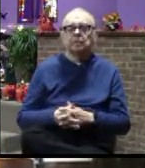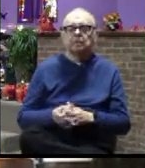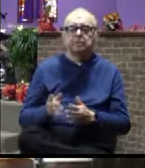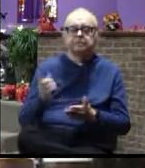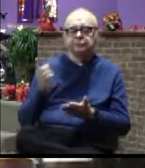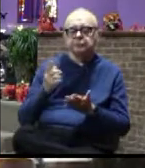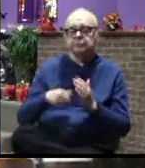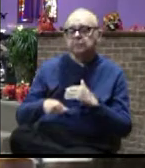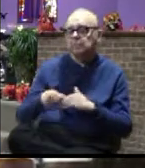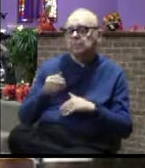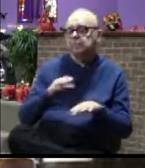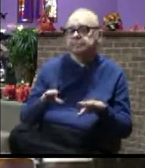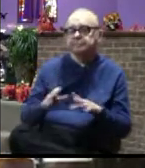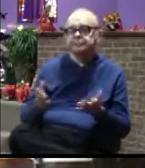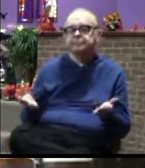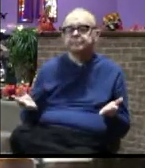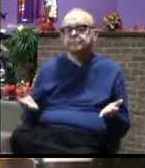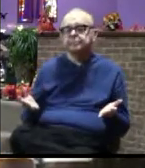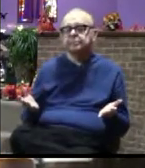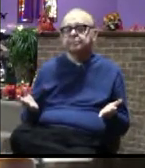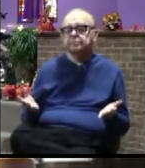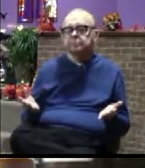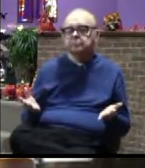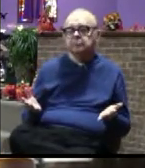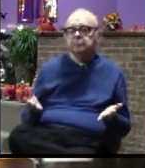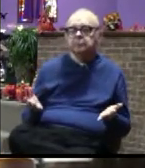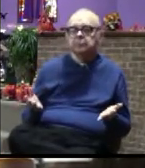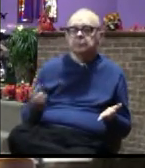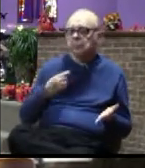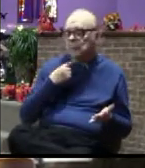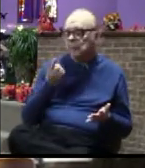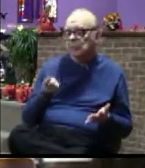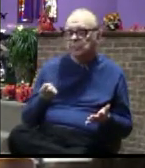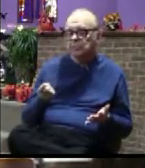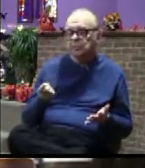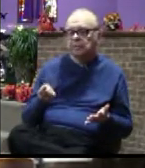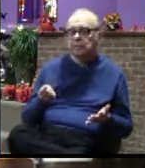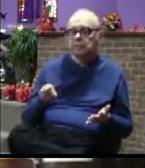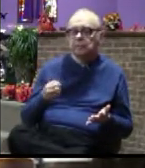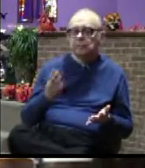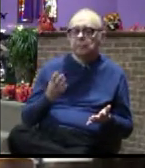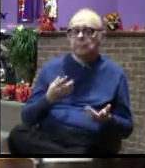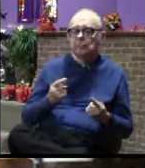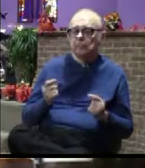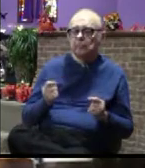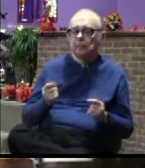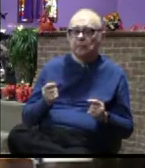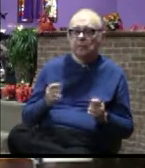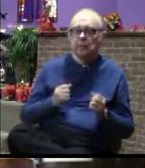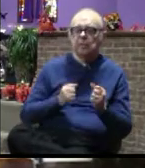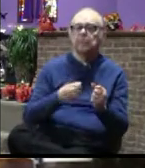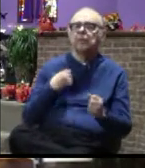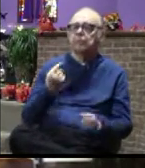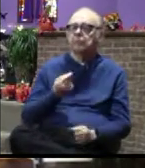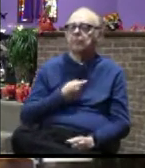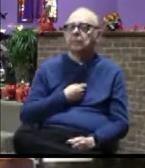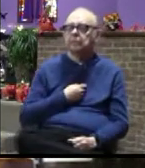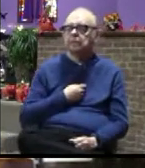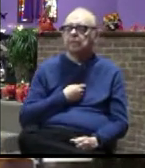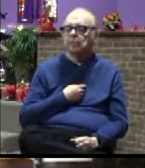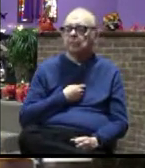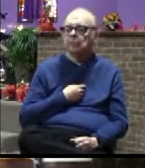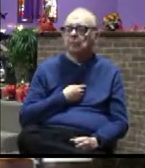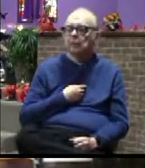so what's God doing just what I told you ladies and gentlemen God is trying to pursue us